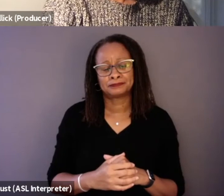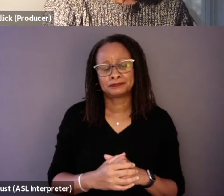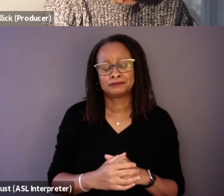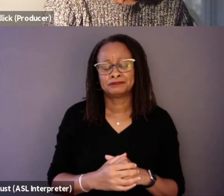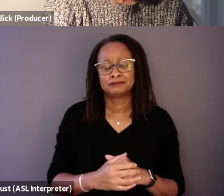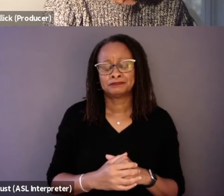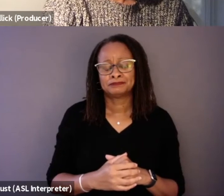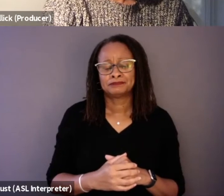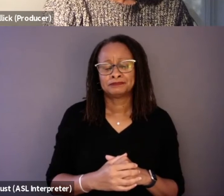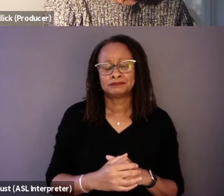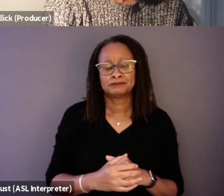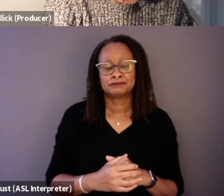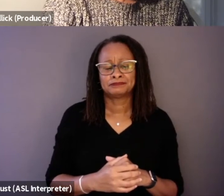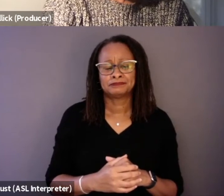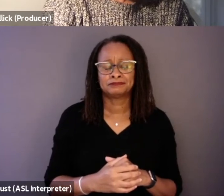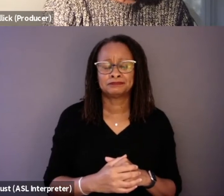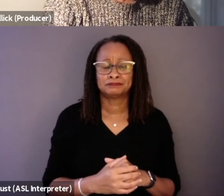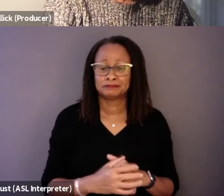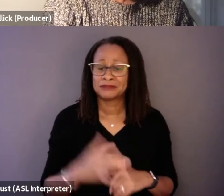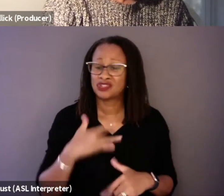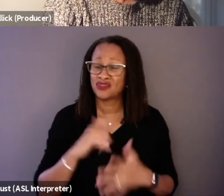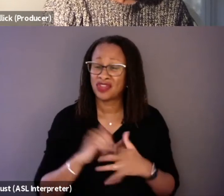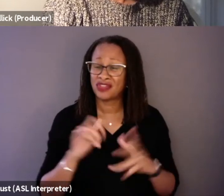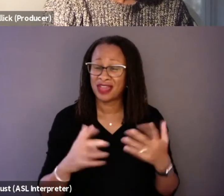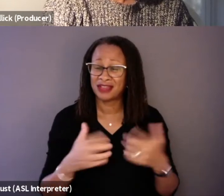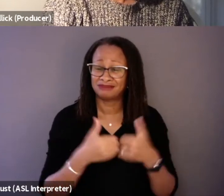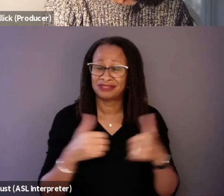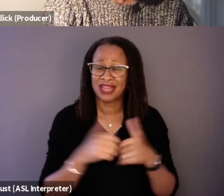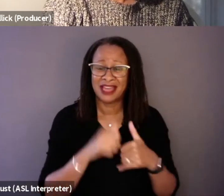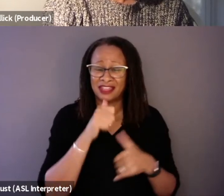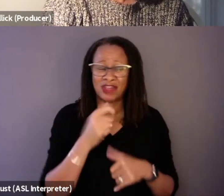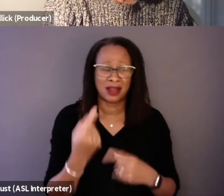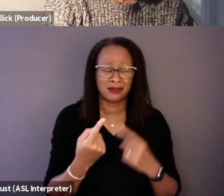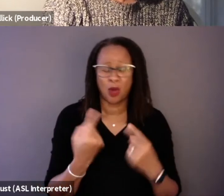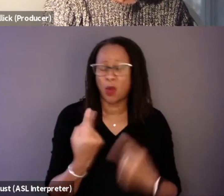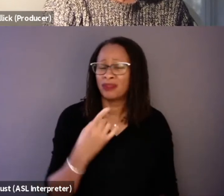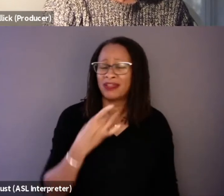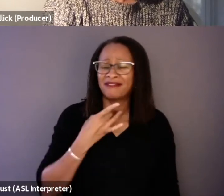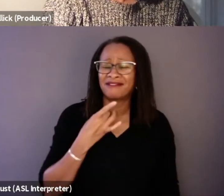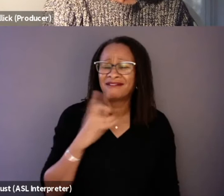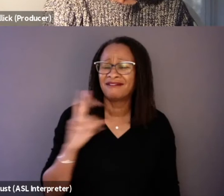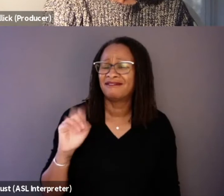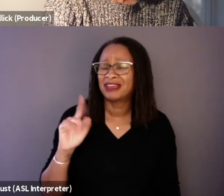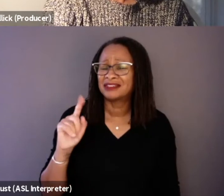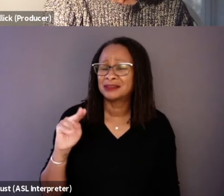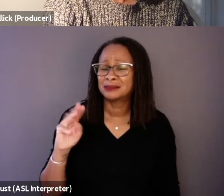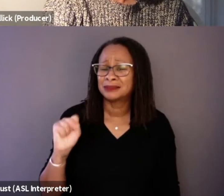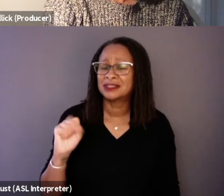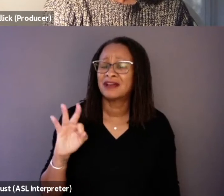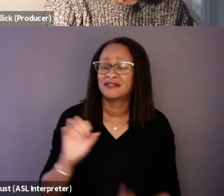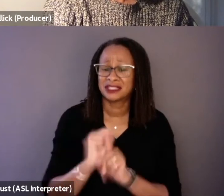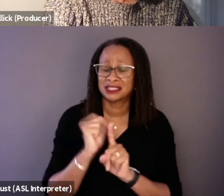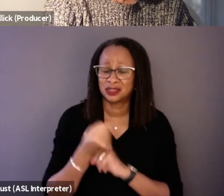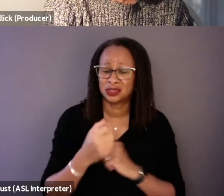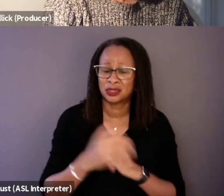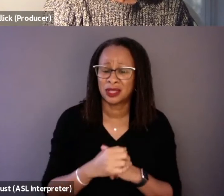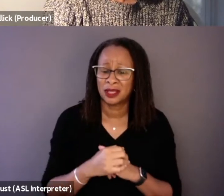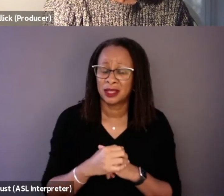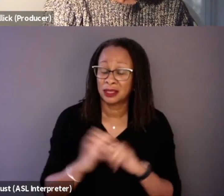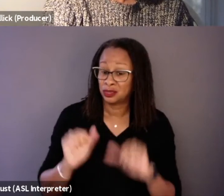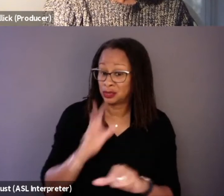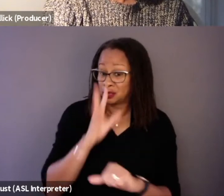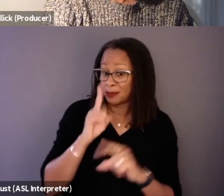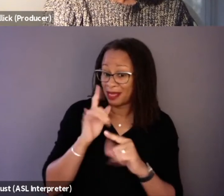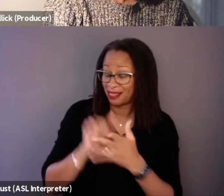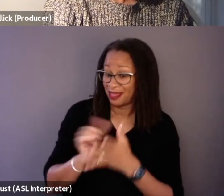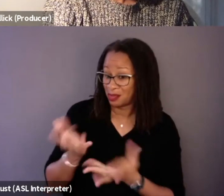feel that dimensionality, that they're not just victims of a circumstance. Mhm. Um, Yeah, you can talk about why you wanted